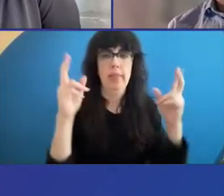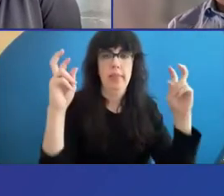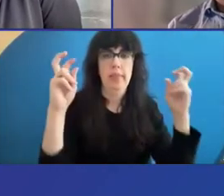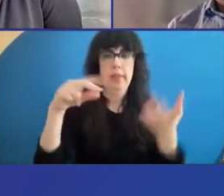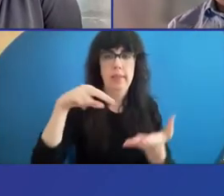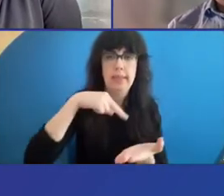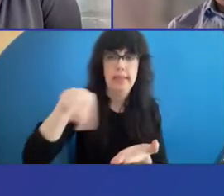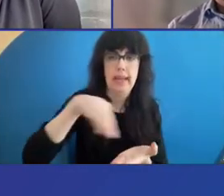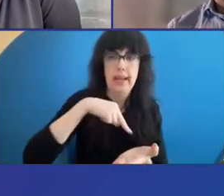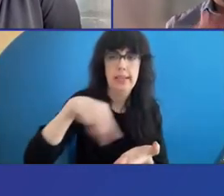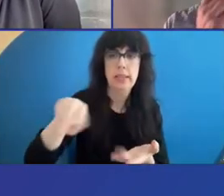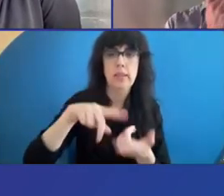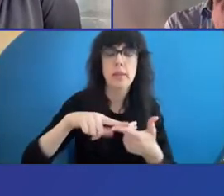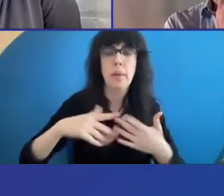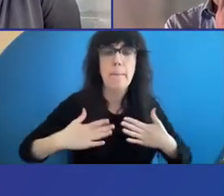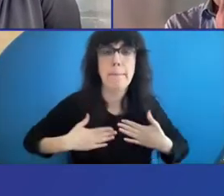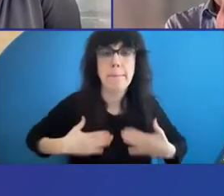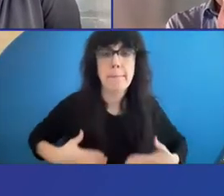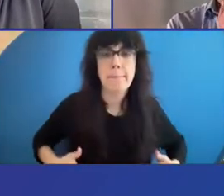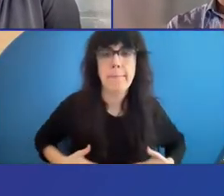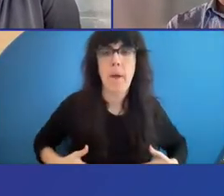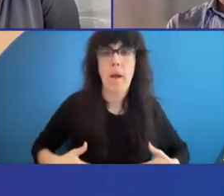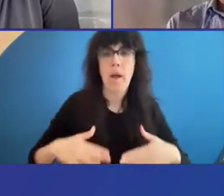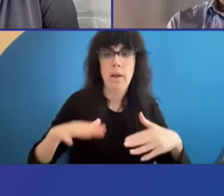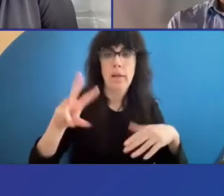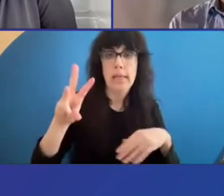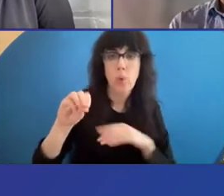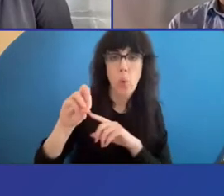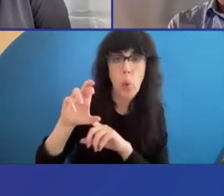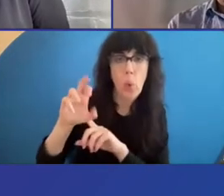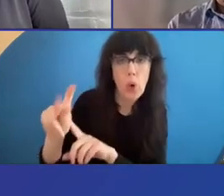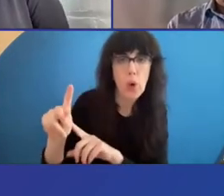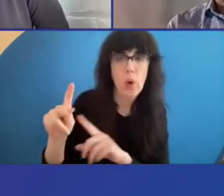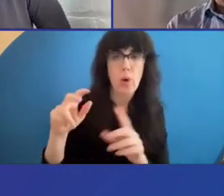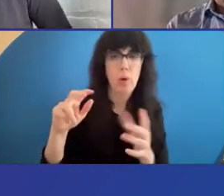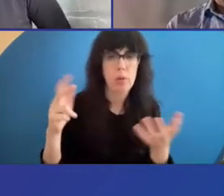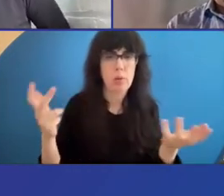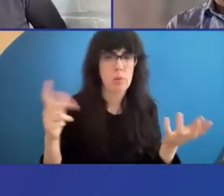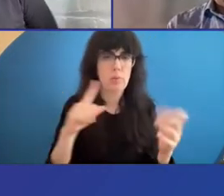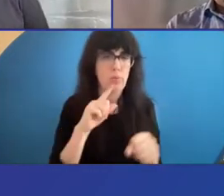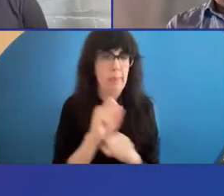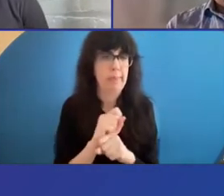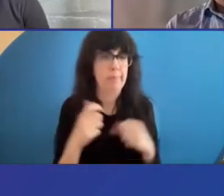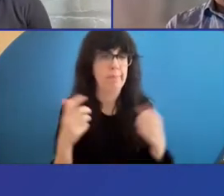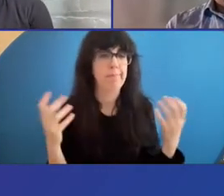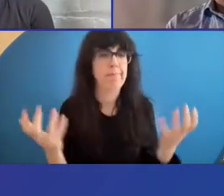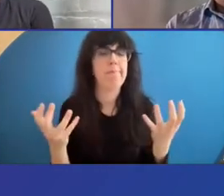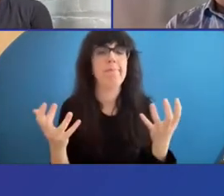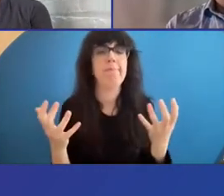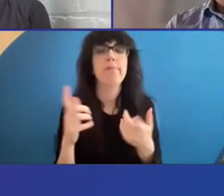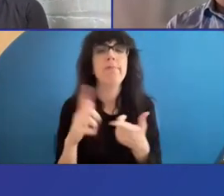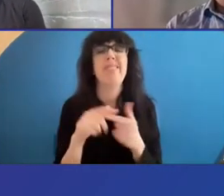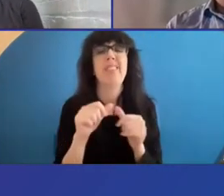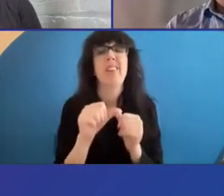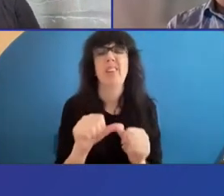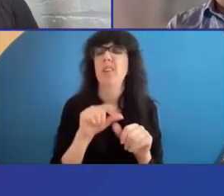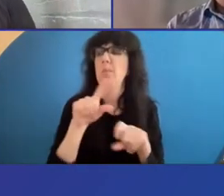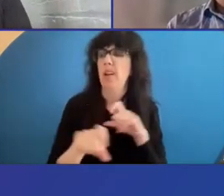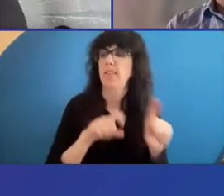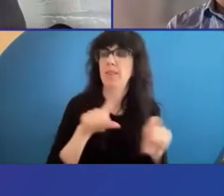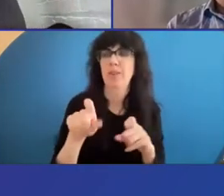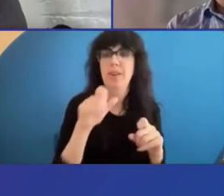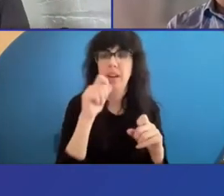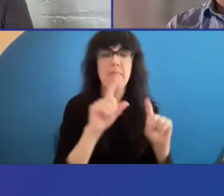dancing body work is. So yeah, I keep asking questions. I'm not answering